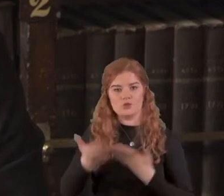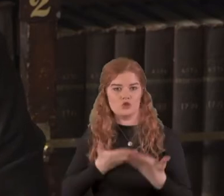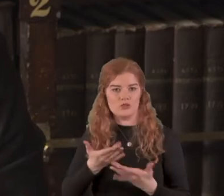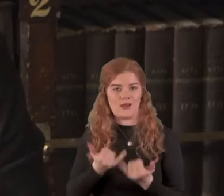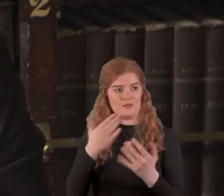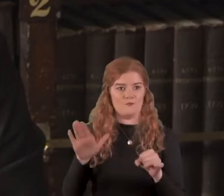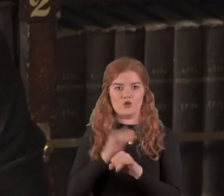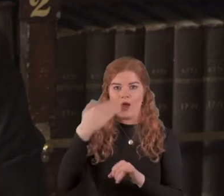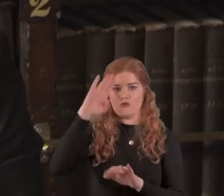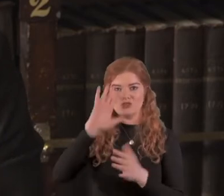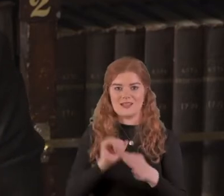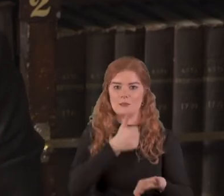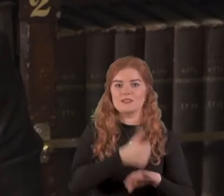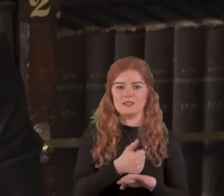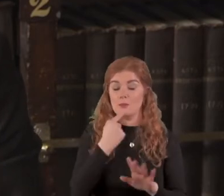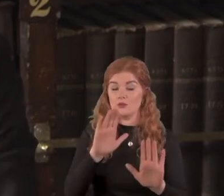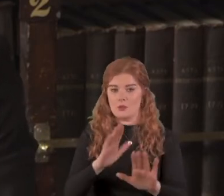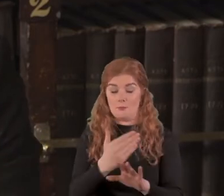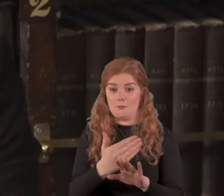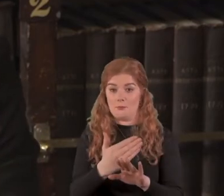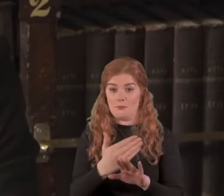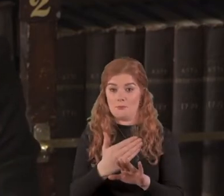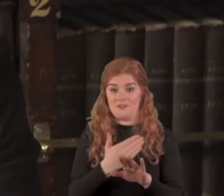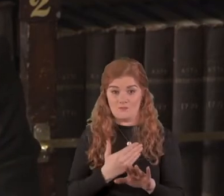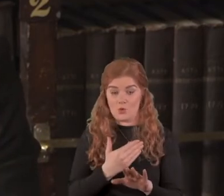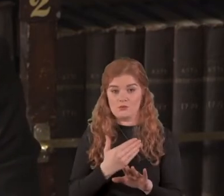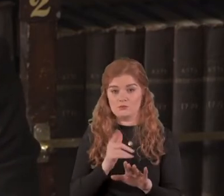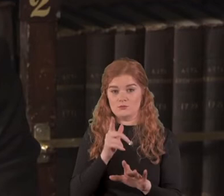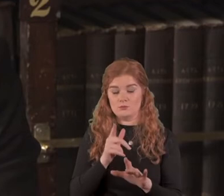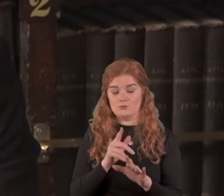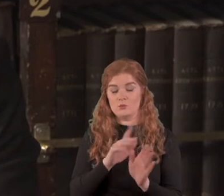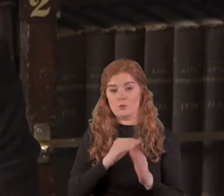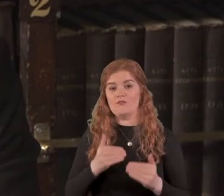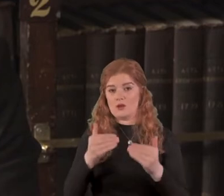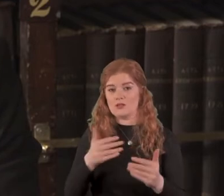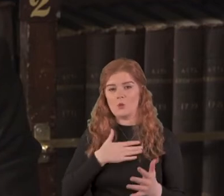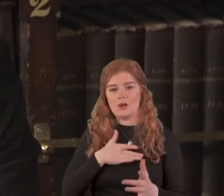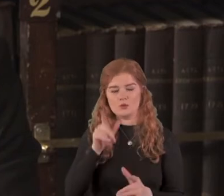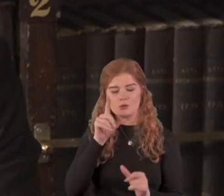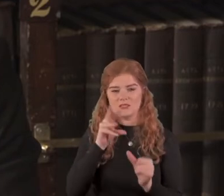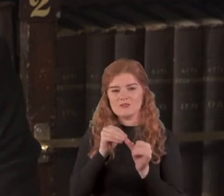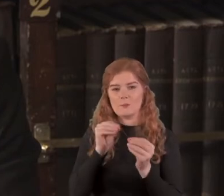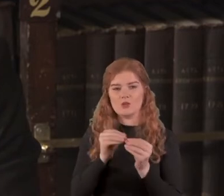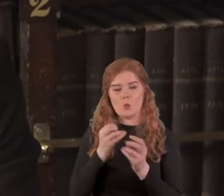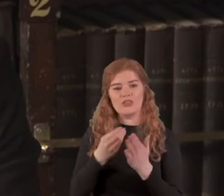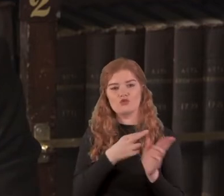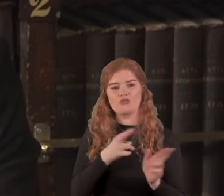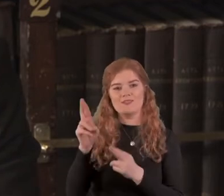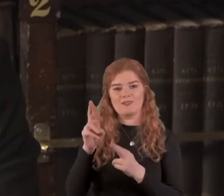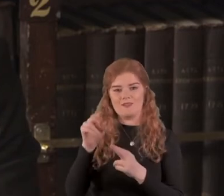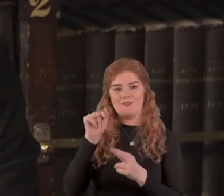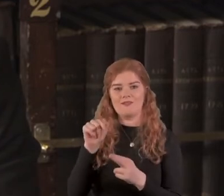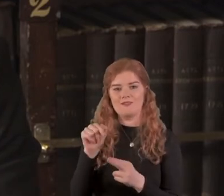actual Irish settlement. But before we leave this longer view, I just want to hone in on the Rising itself there